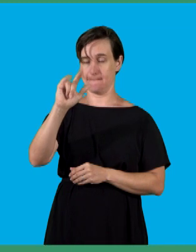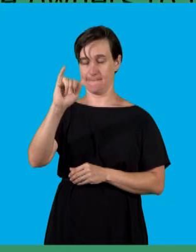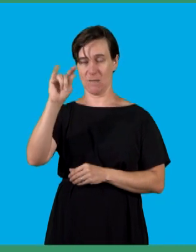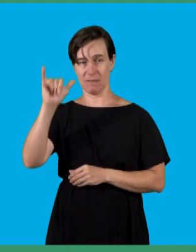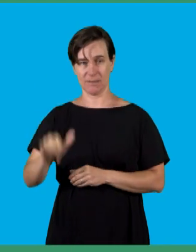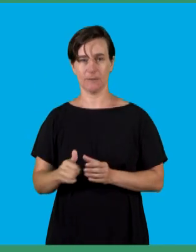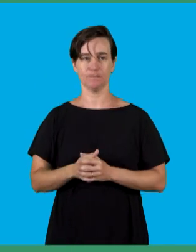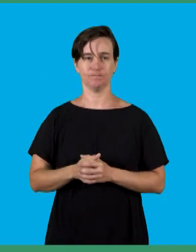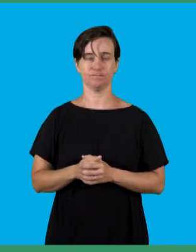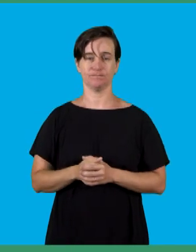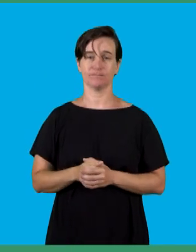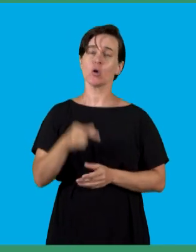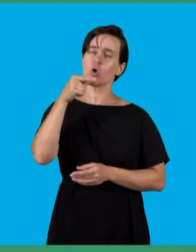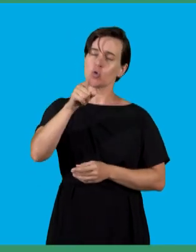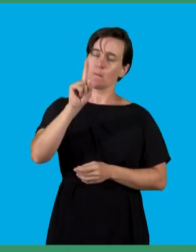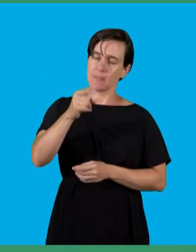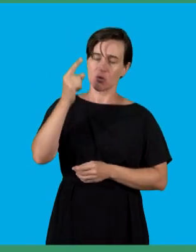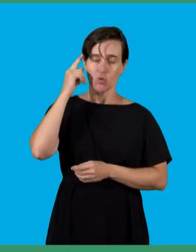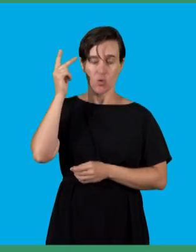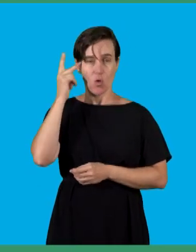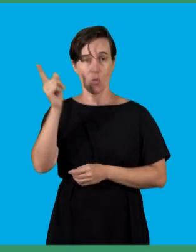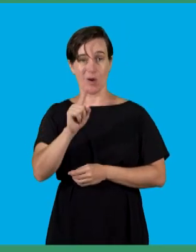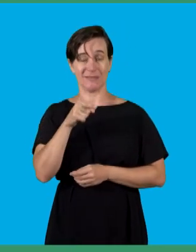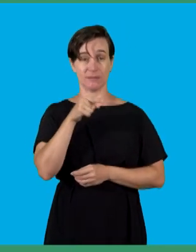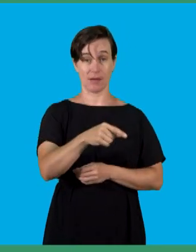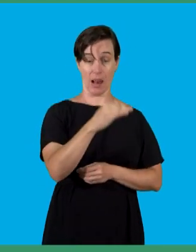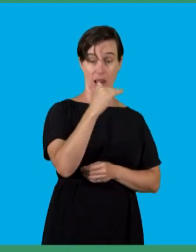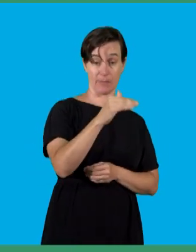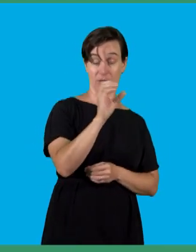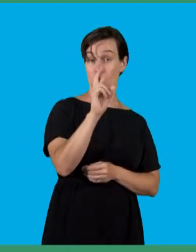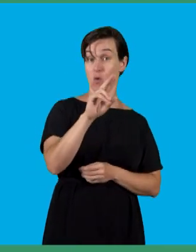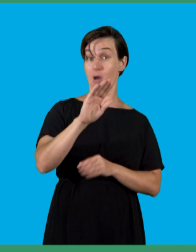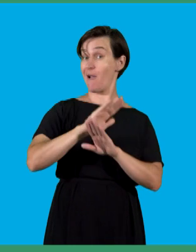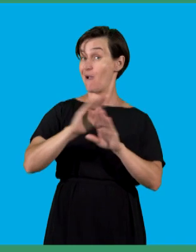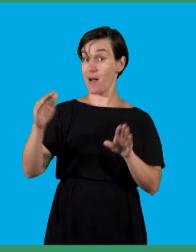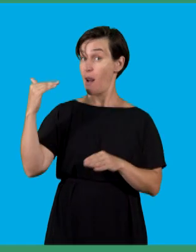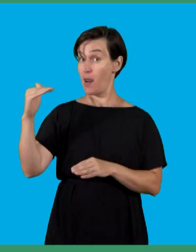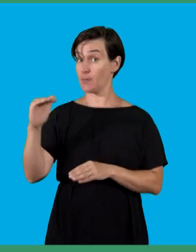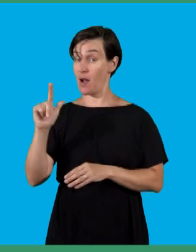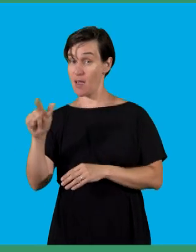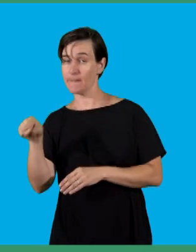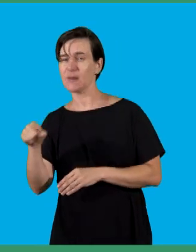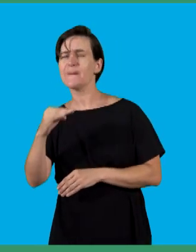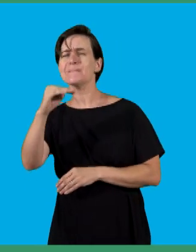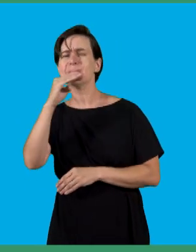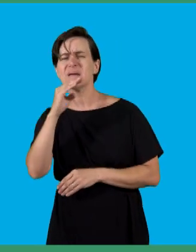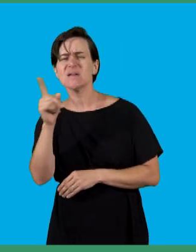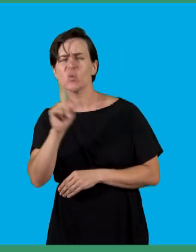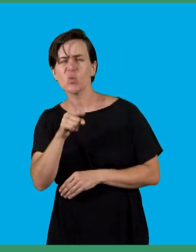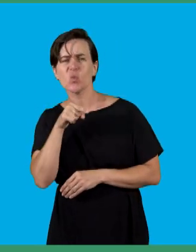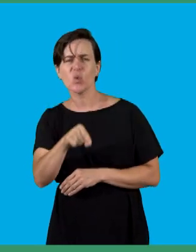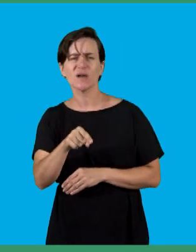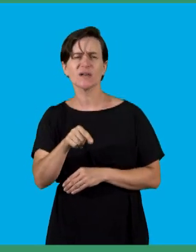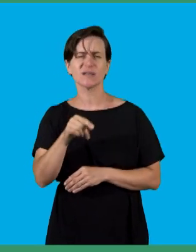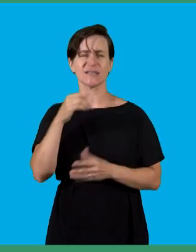Recommendations and recap. You should know that the concept of limited and unlimited liability refers to the extent of loss that